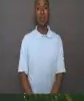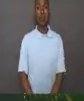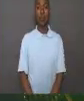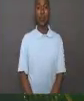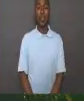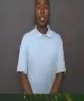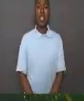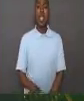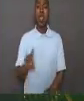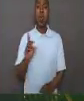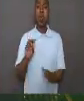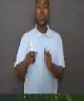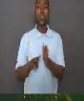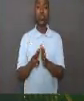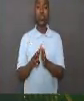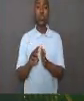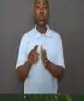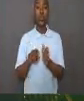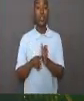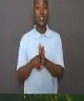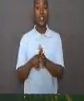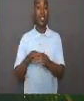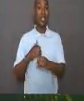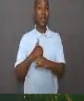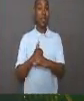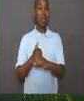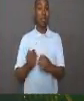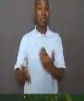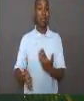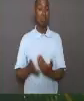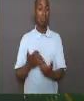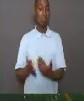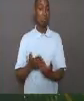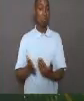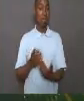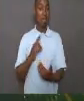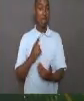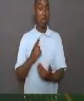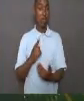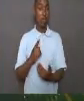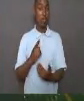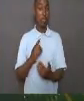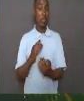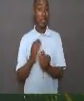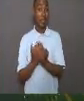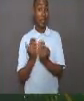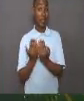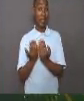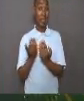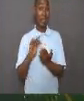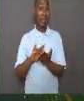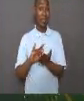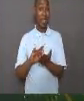Preventing tapeworms is simpler than curing tapeworms. We